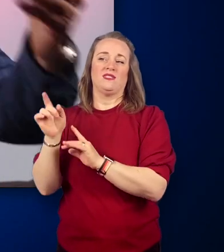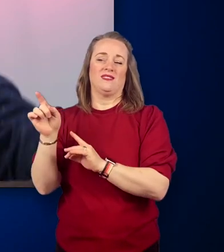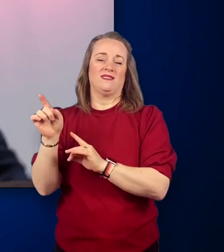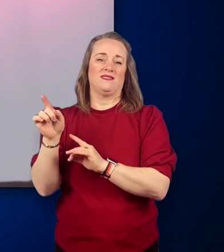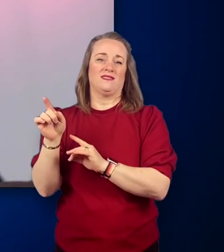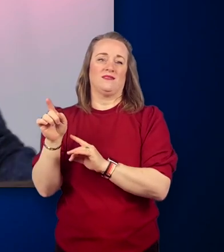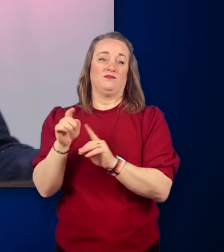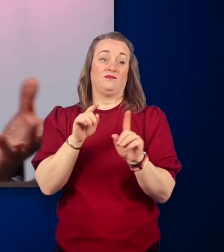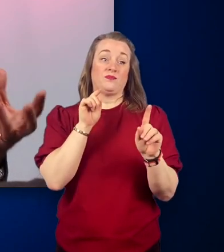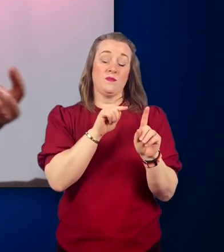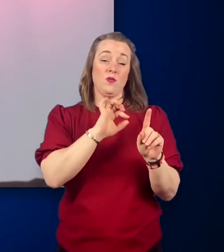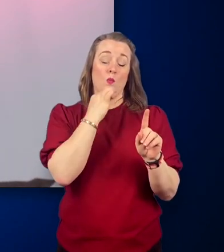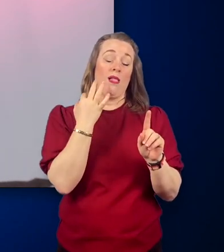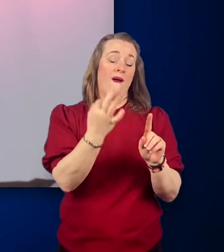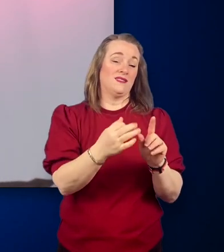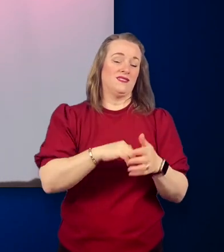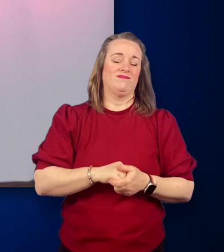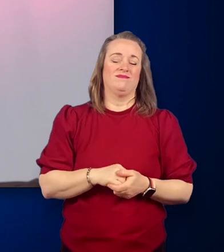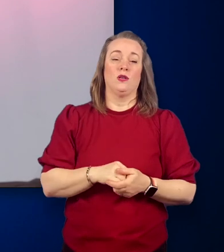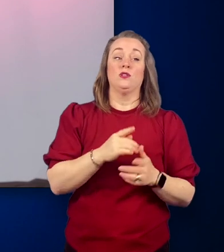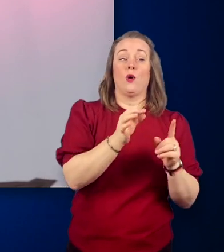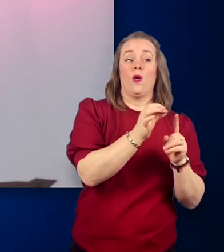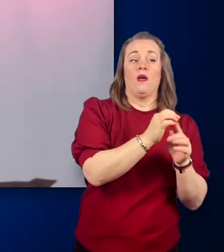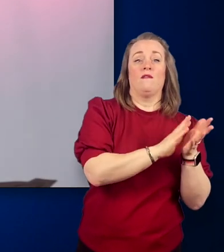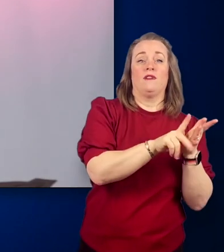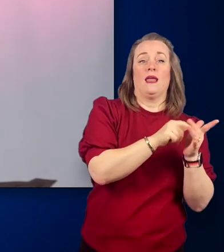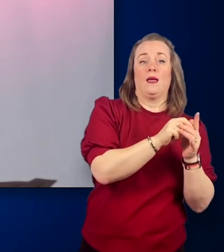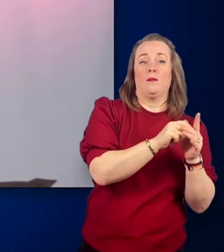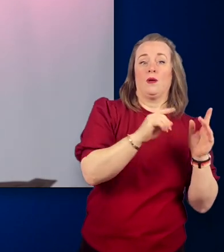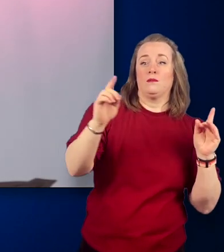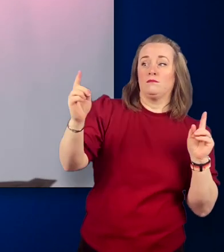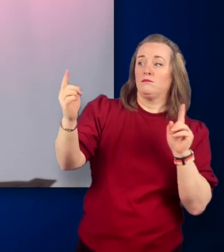And they'll ask the question. And as he comes alongside the chariot,